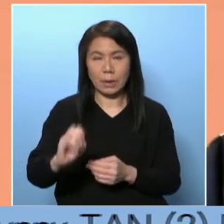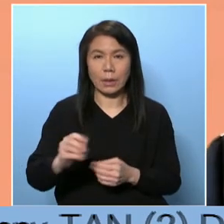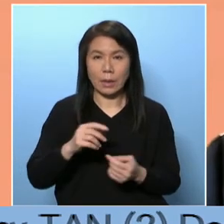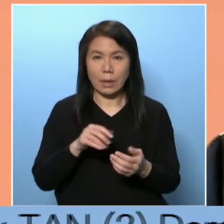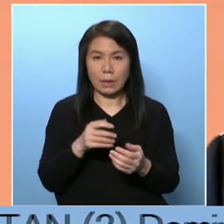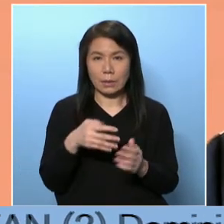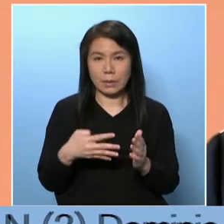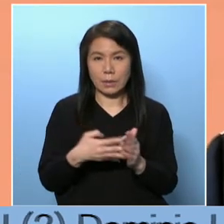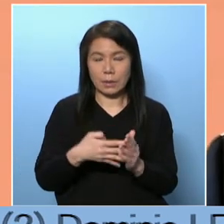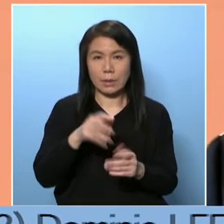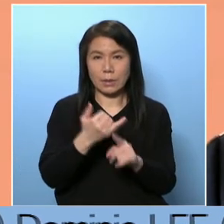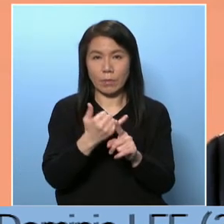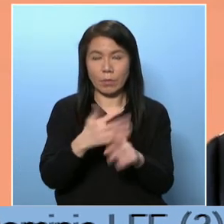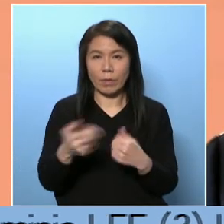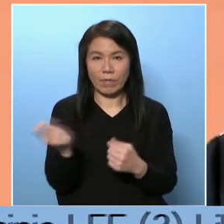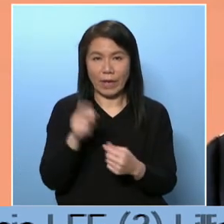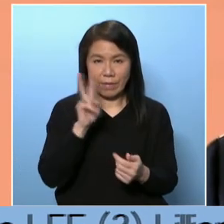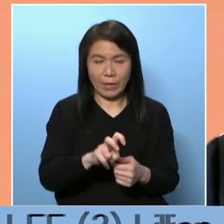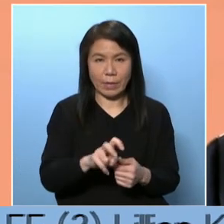reaching the goal of a dynamic zero